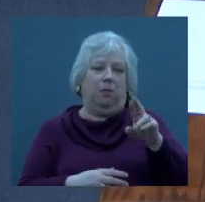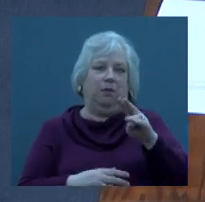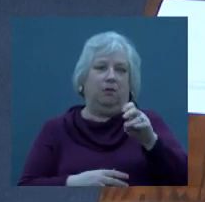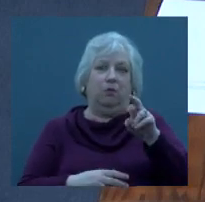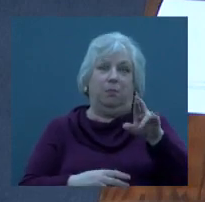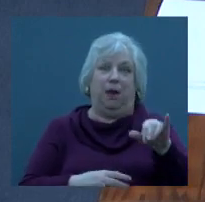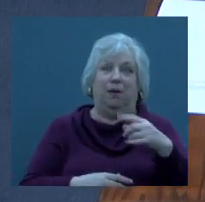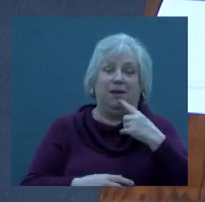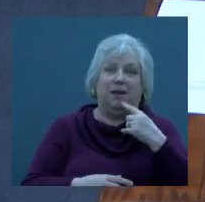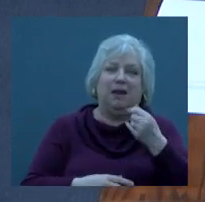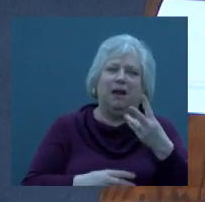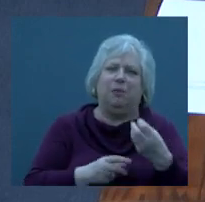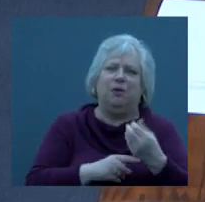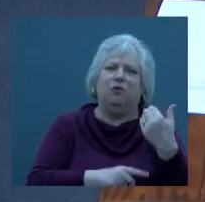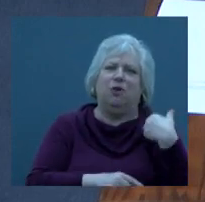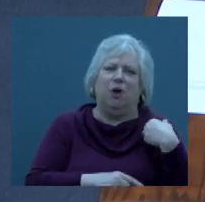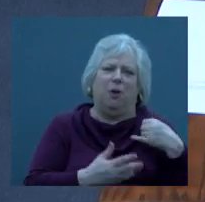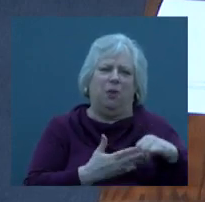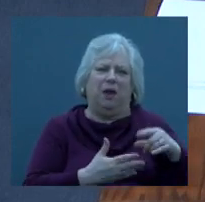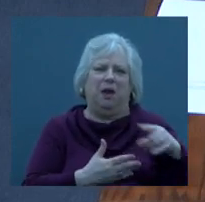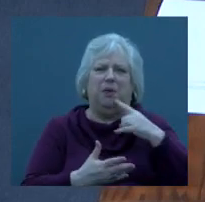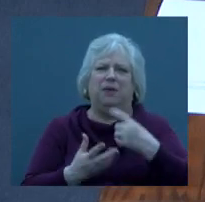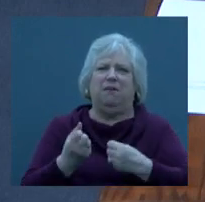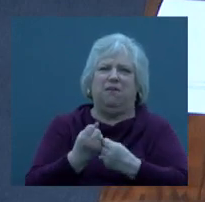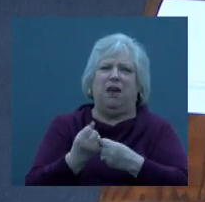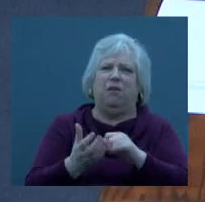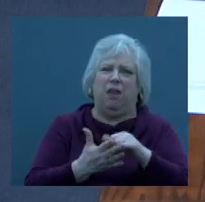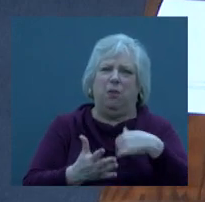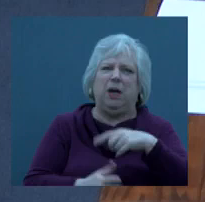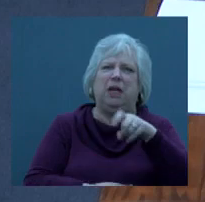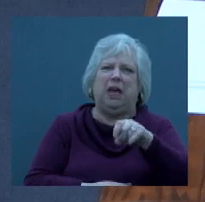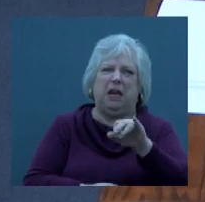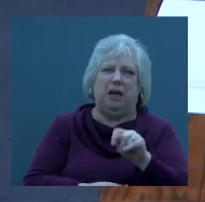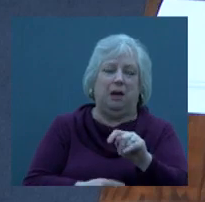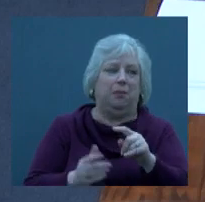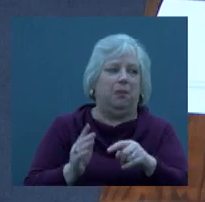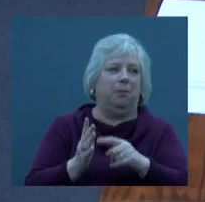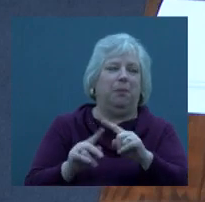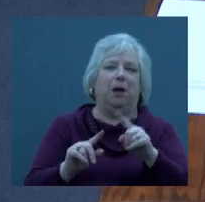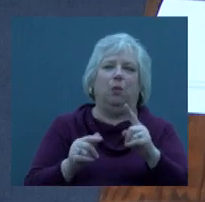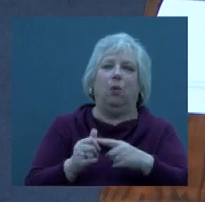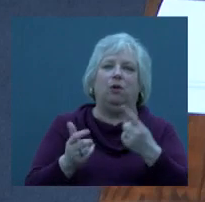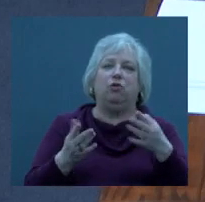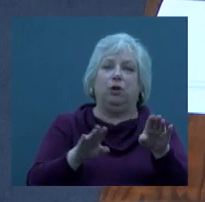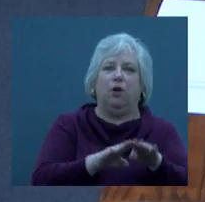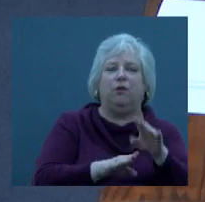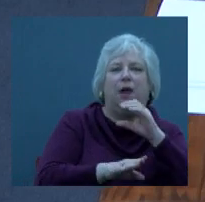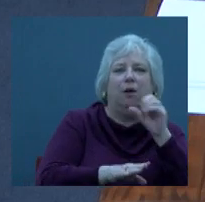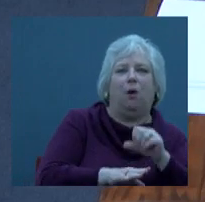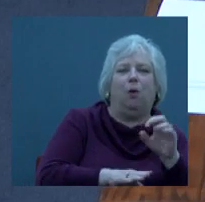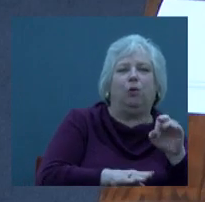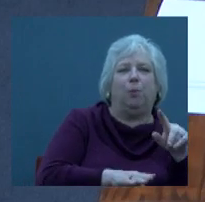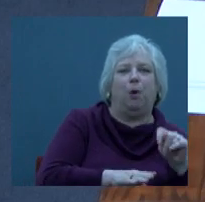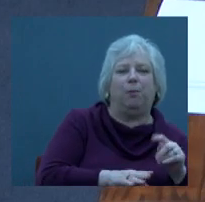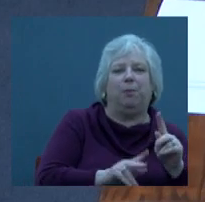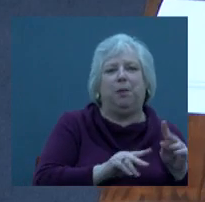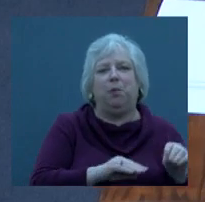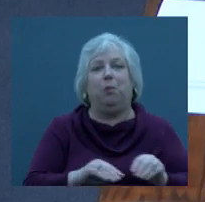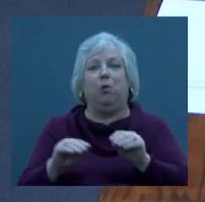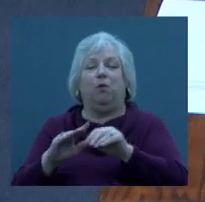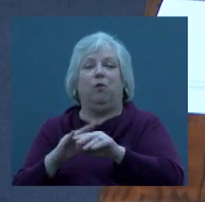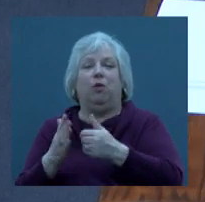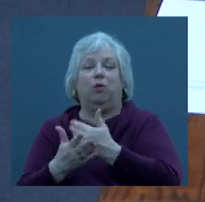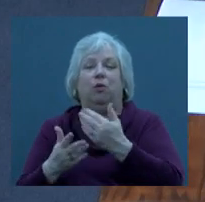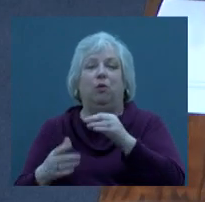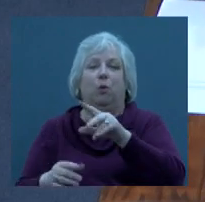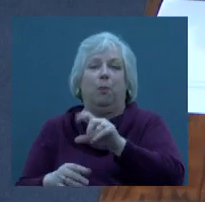a couple of years ago he was in favor of the apartments, that we needed it. But once you close down an old apartment, everybody's going to move to the new apartments. Or when you